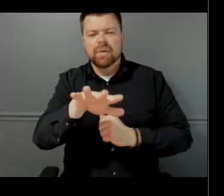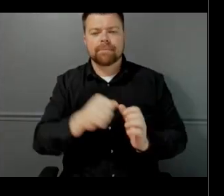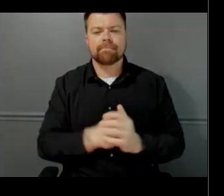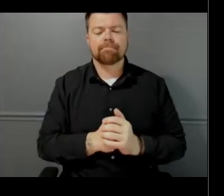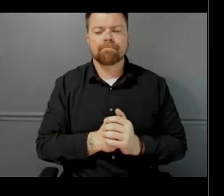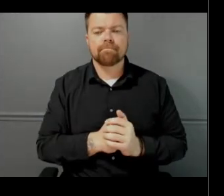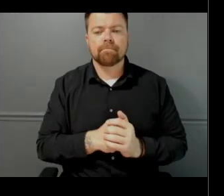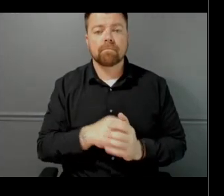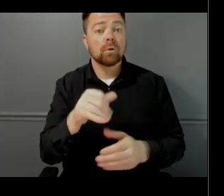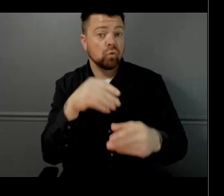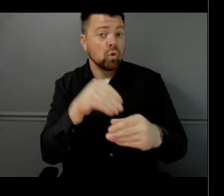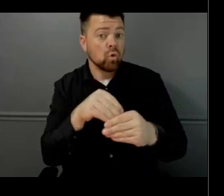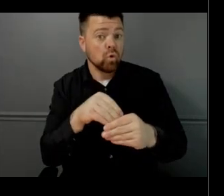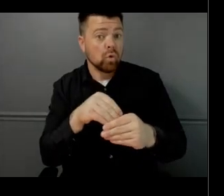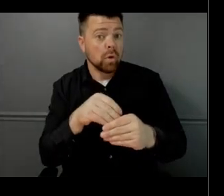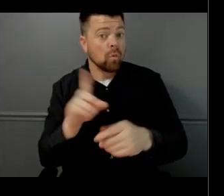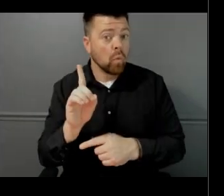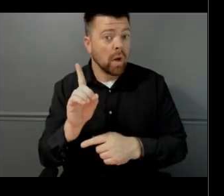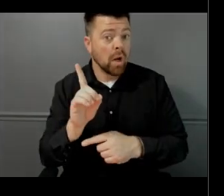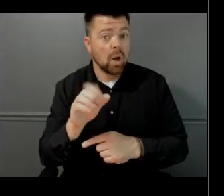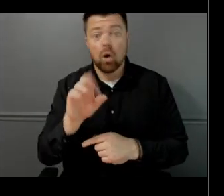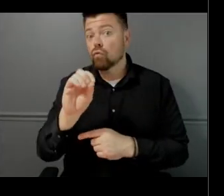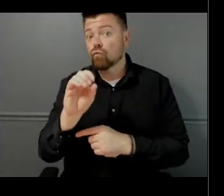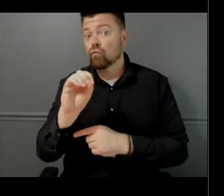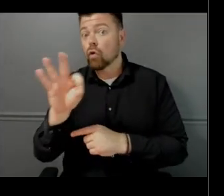including those located on rooftops,